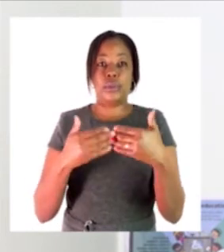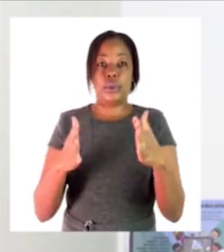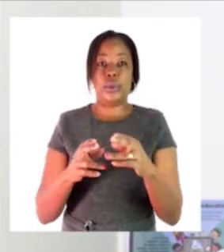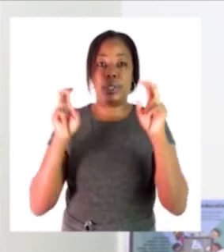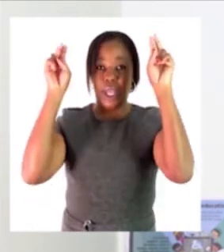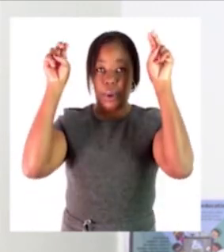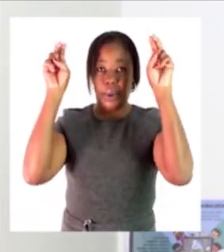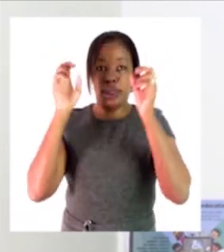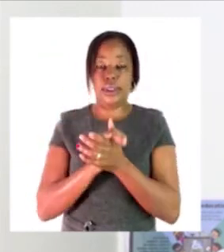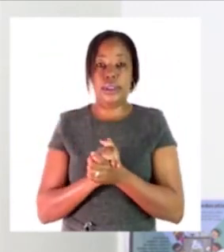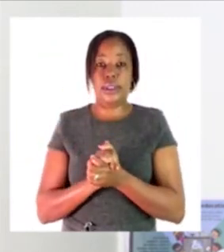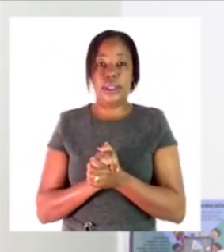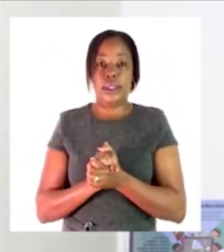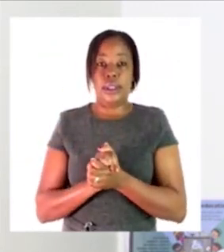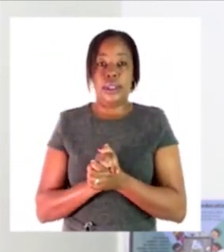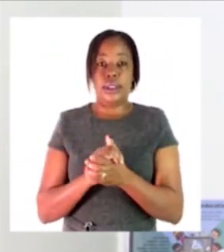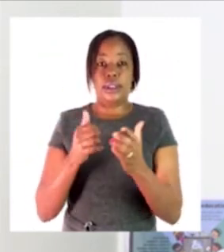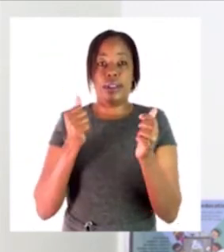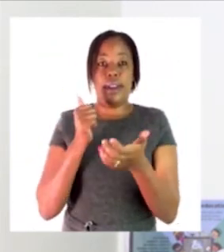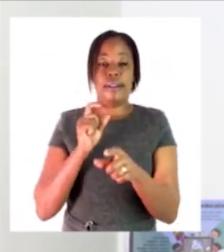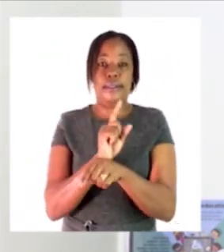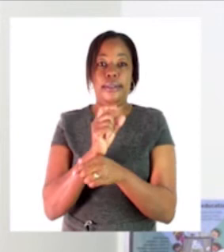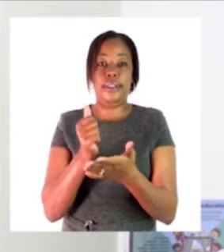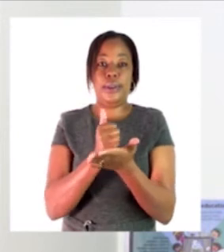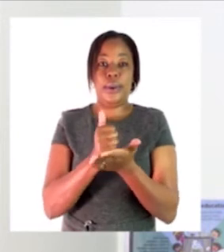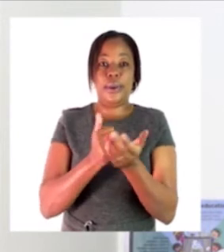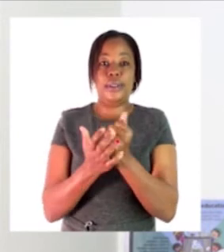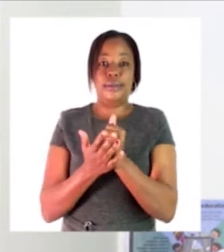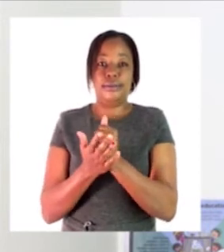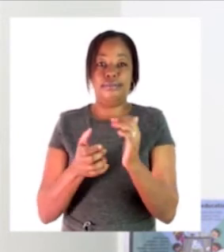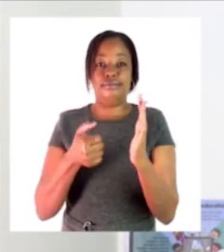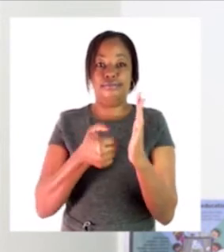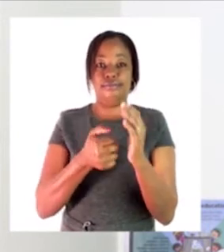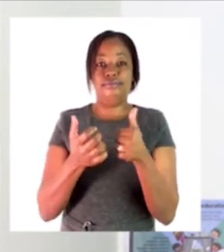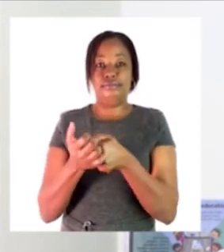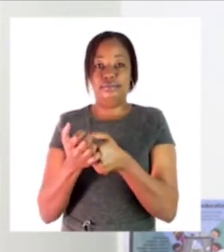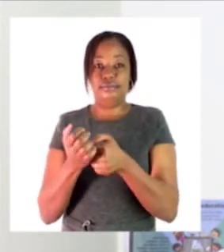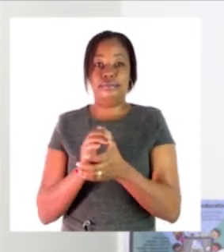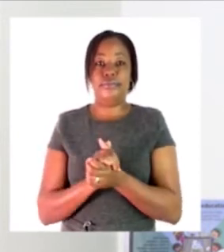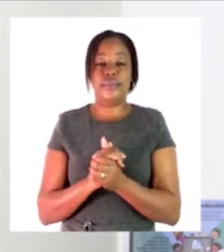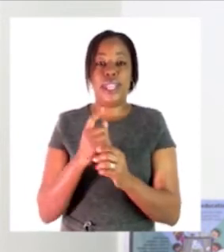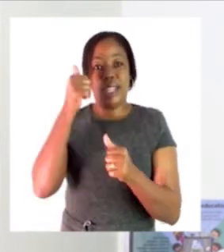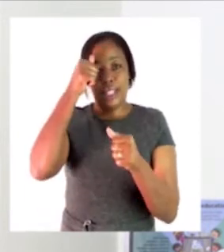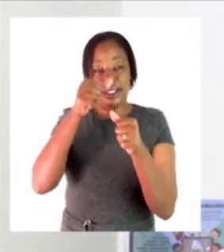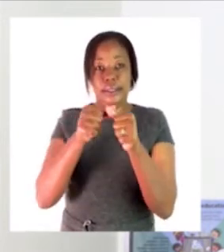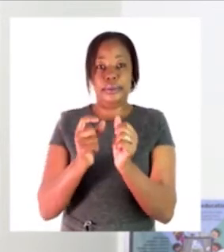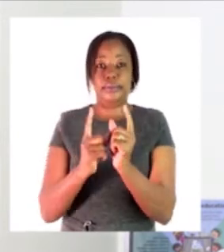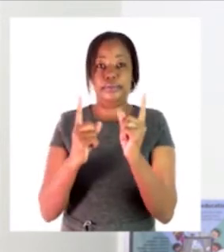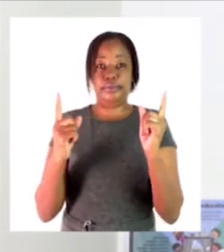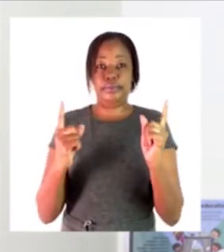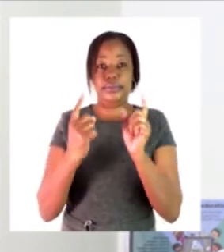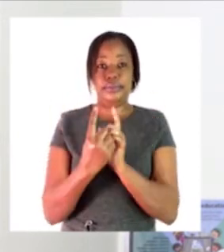hands. And remember, you must keep your social distance from other people of about 1 meter